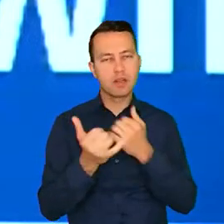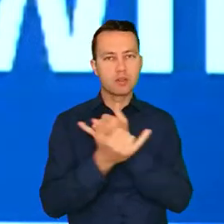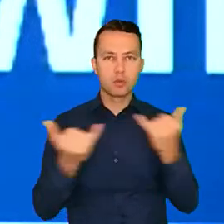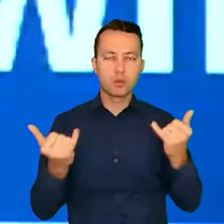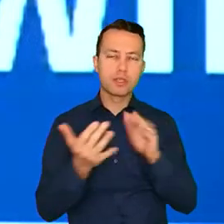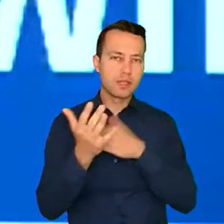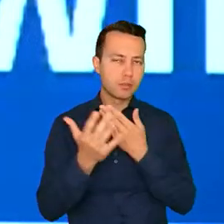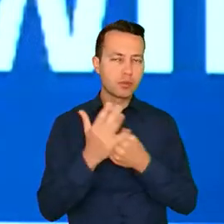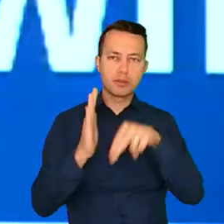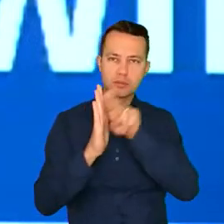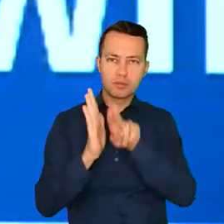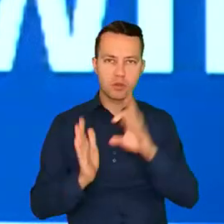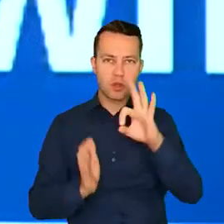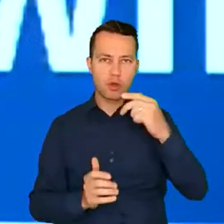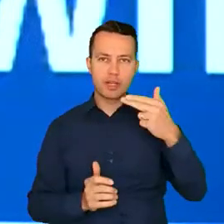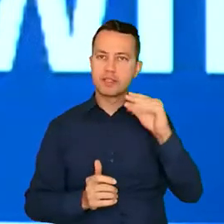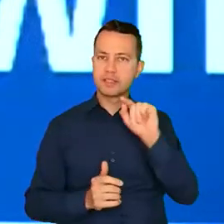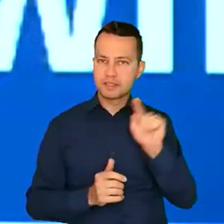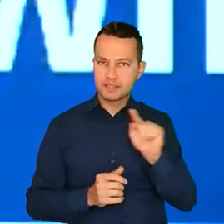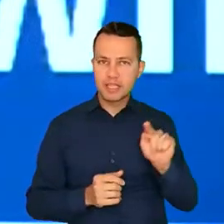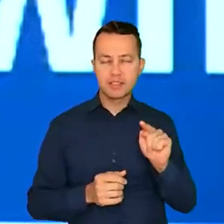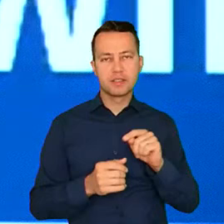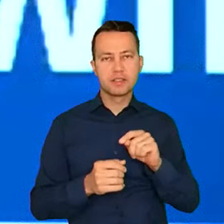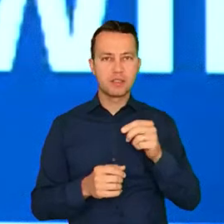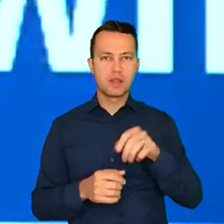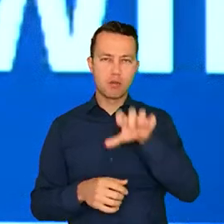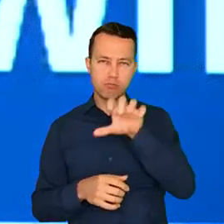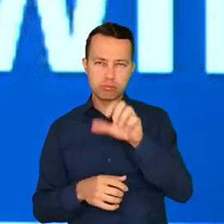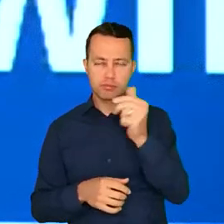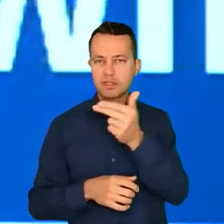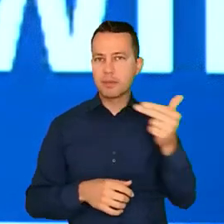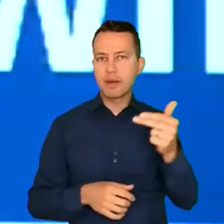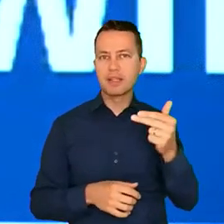the obligations, such as